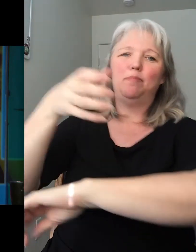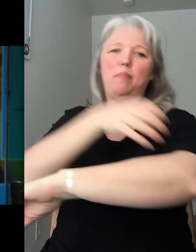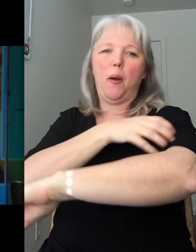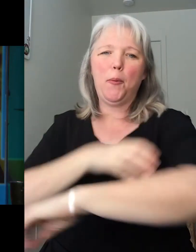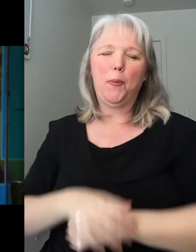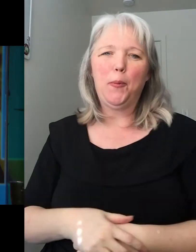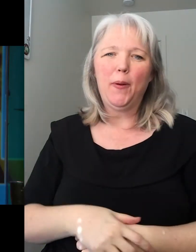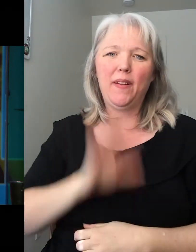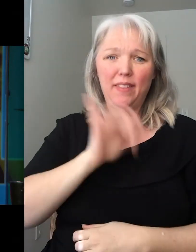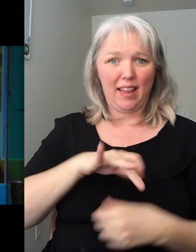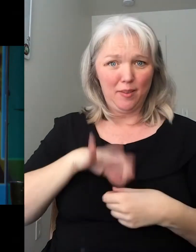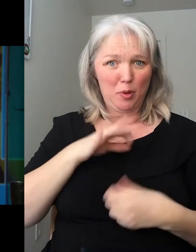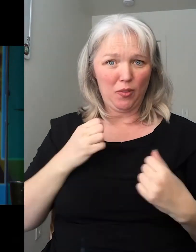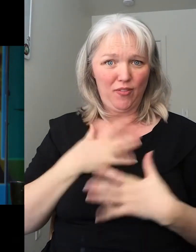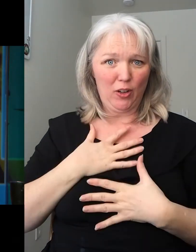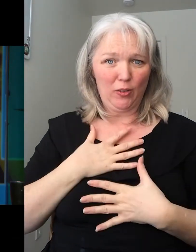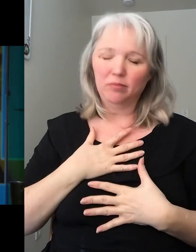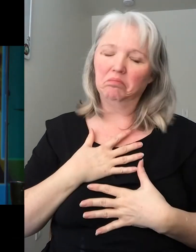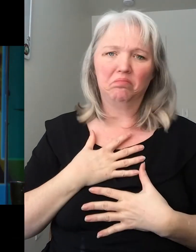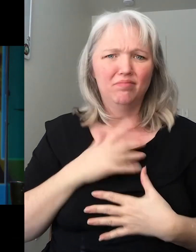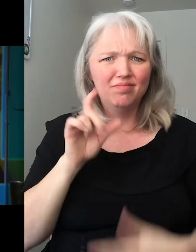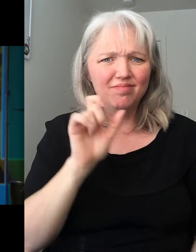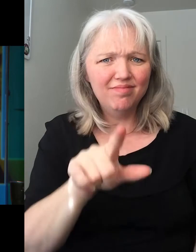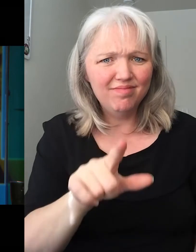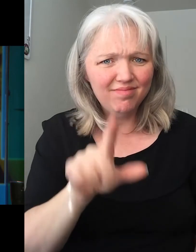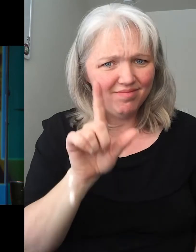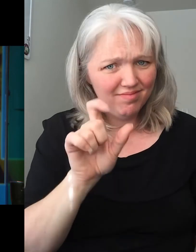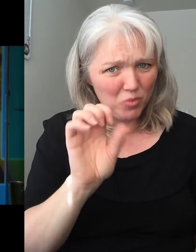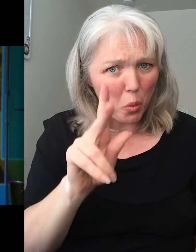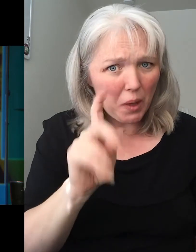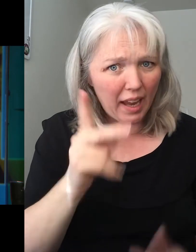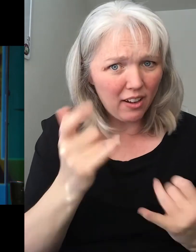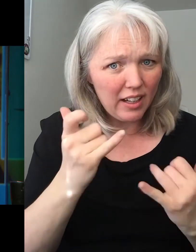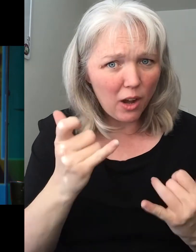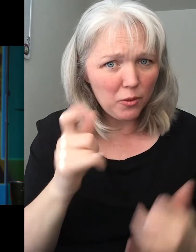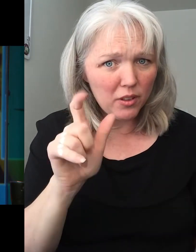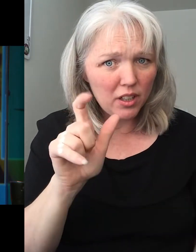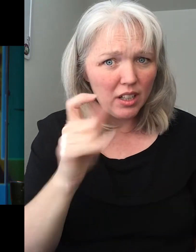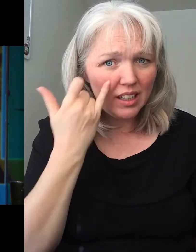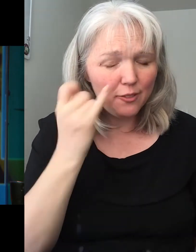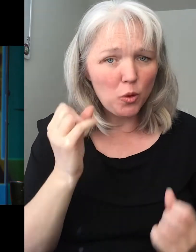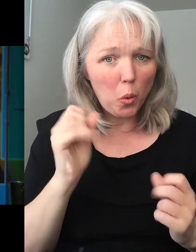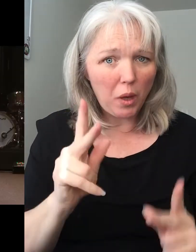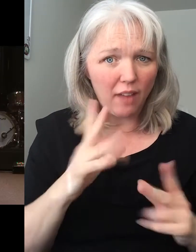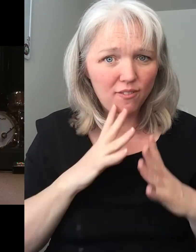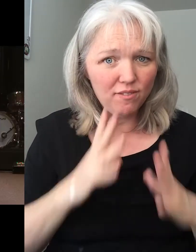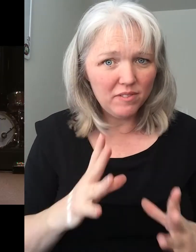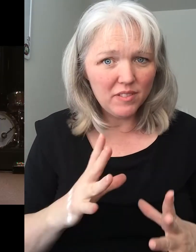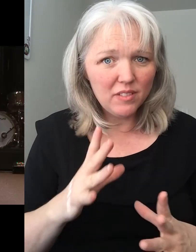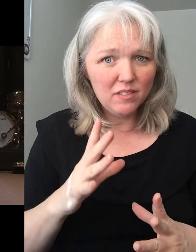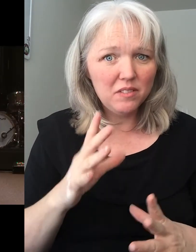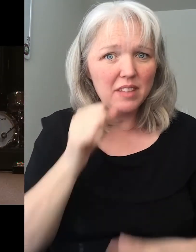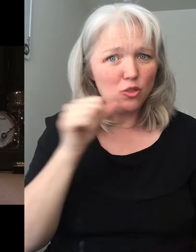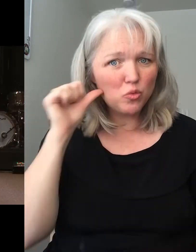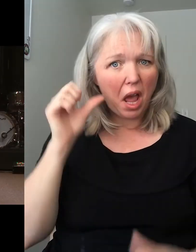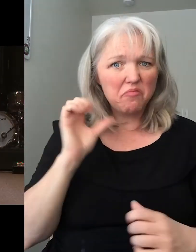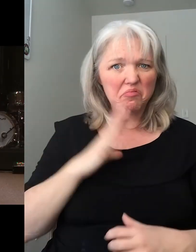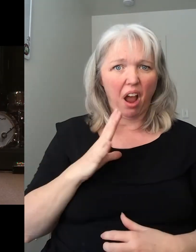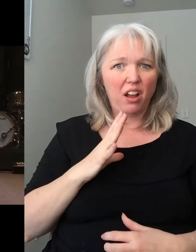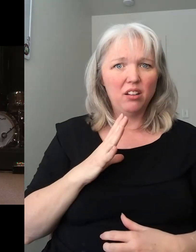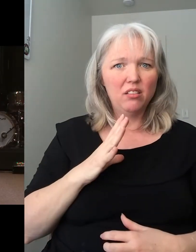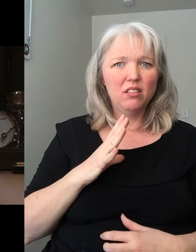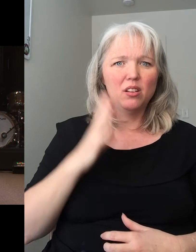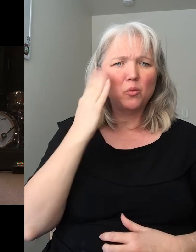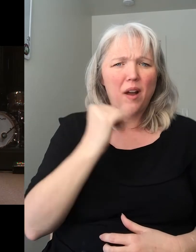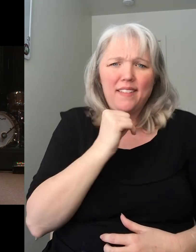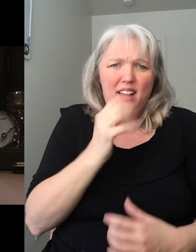brings. That spirit of fear, got to ask you, are you okay right now? If you're okay right now and you were okay